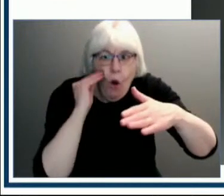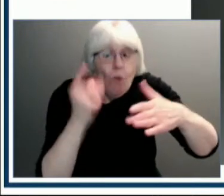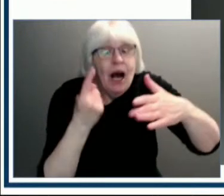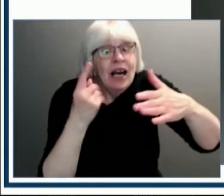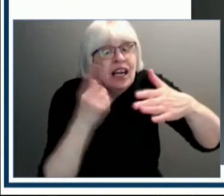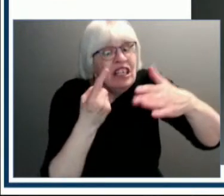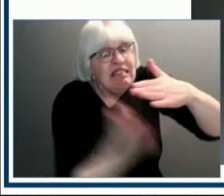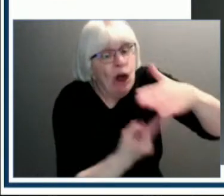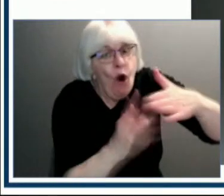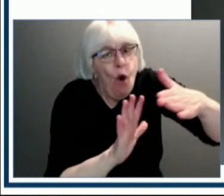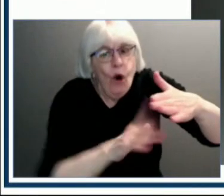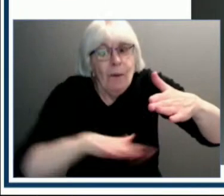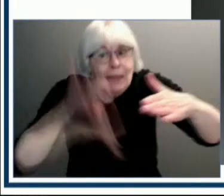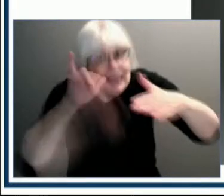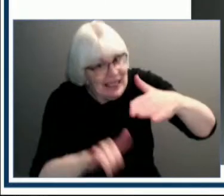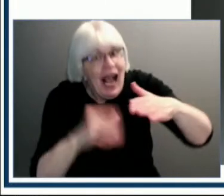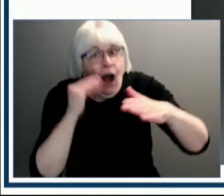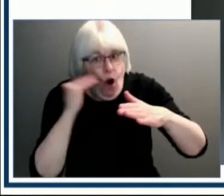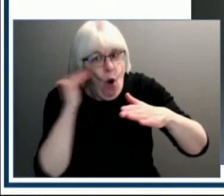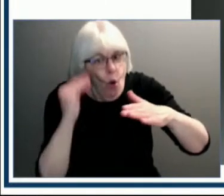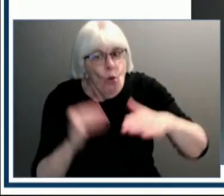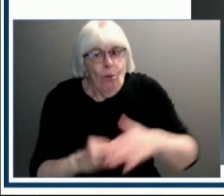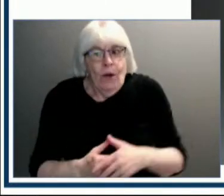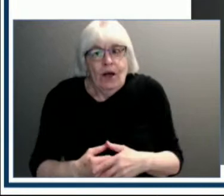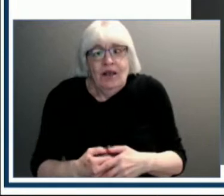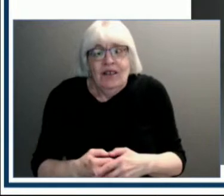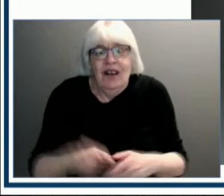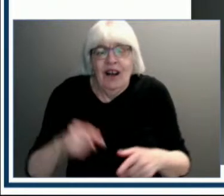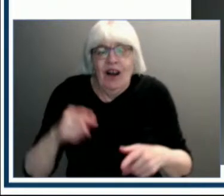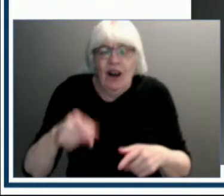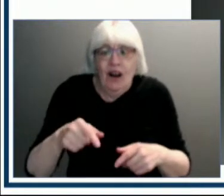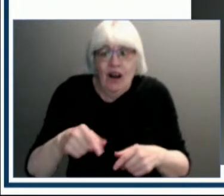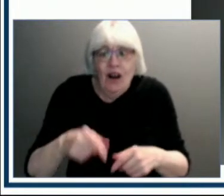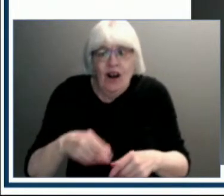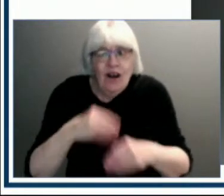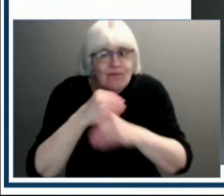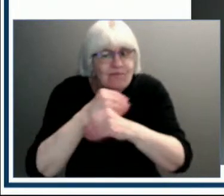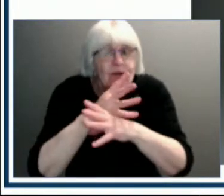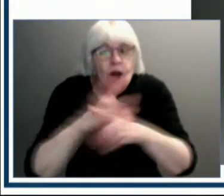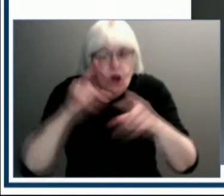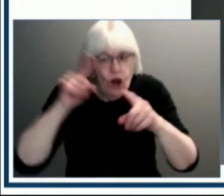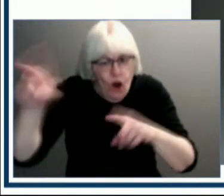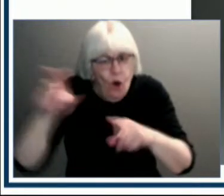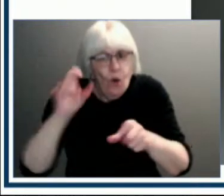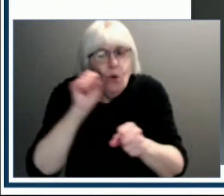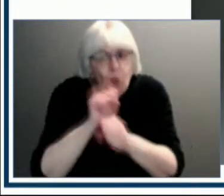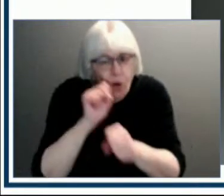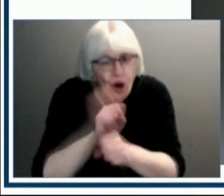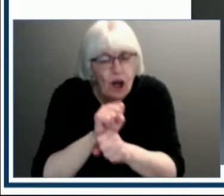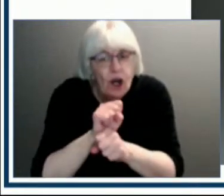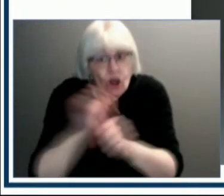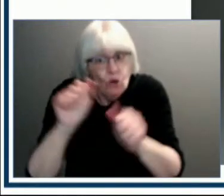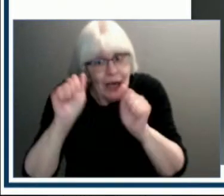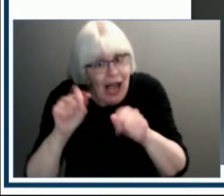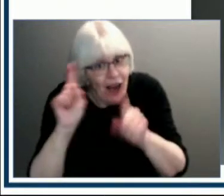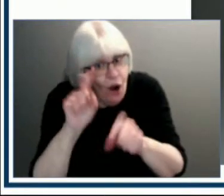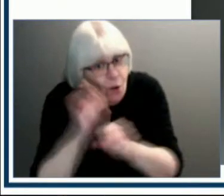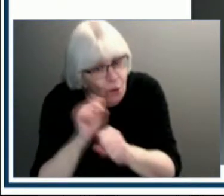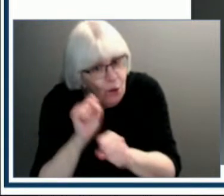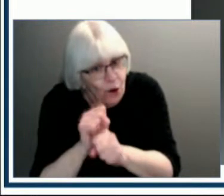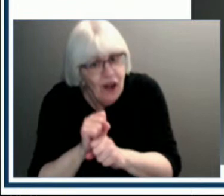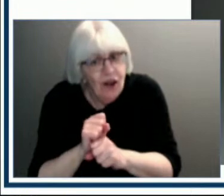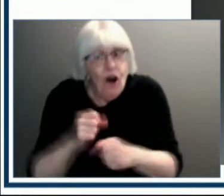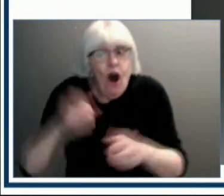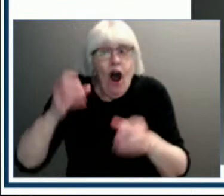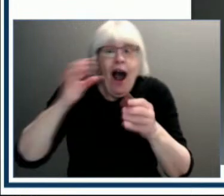virtually. All other contacts with people outside your household and outings need to be avoided wherever